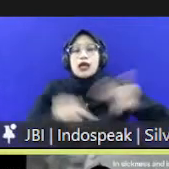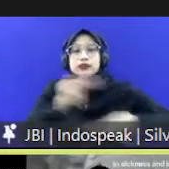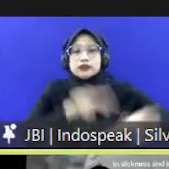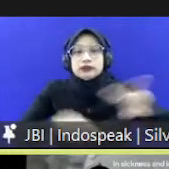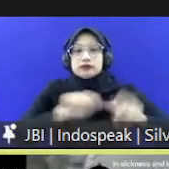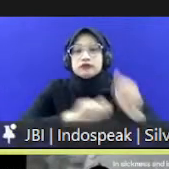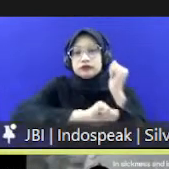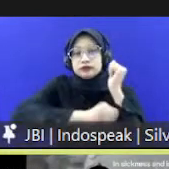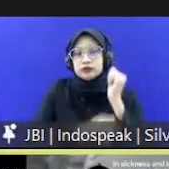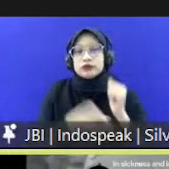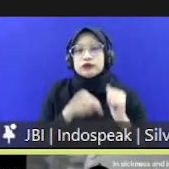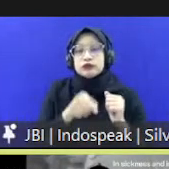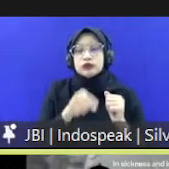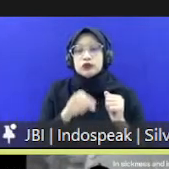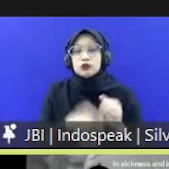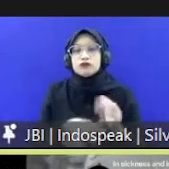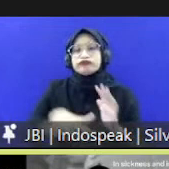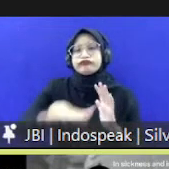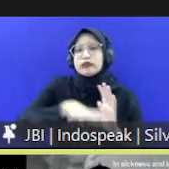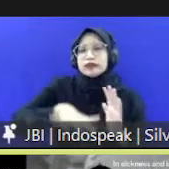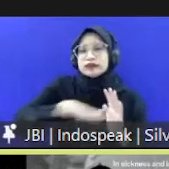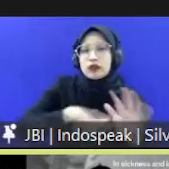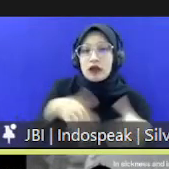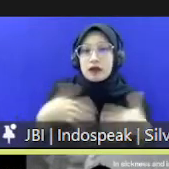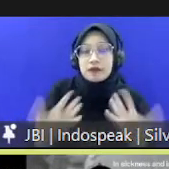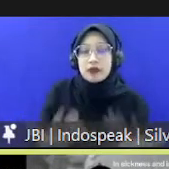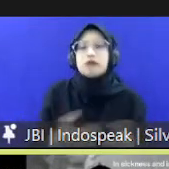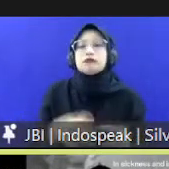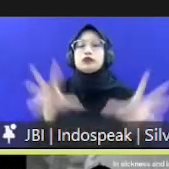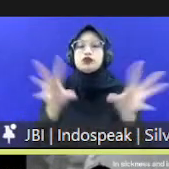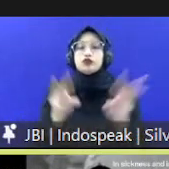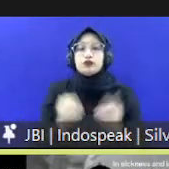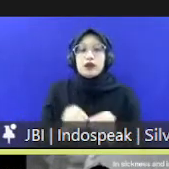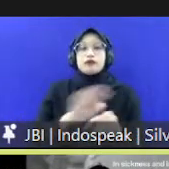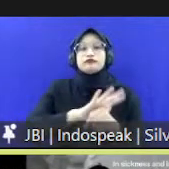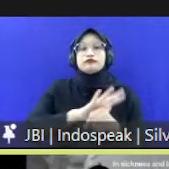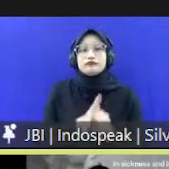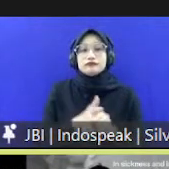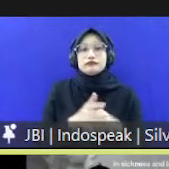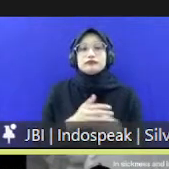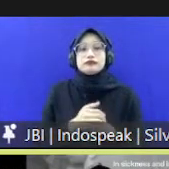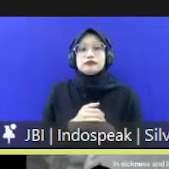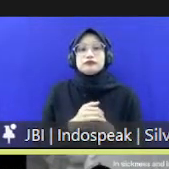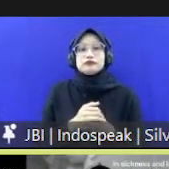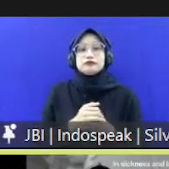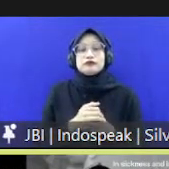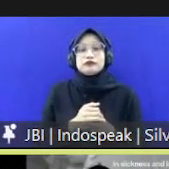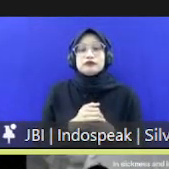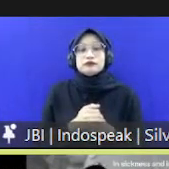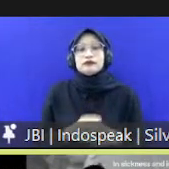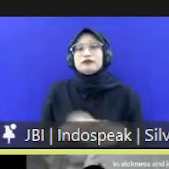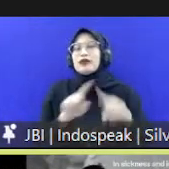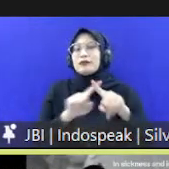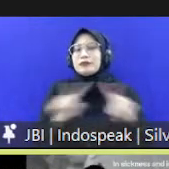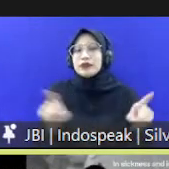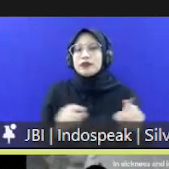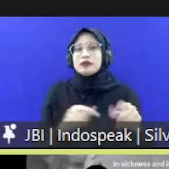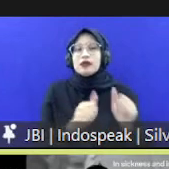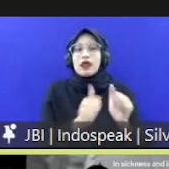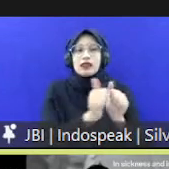occupancy. Meanwhile, the surveillance response, which is testing and tracing and isolation, are not the main